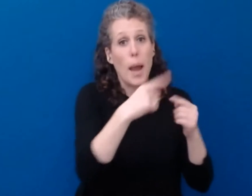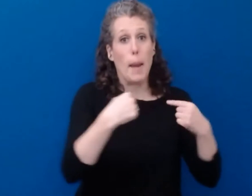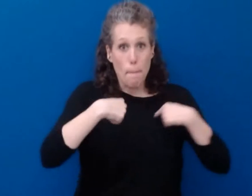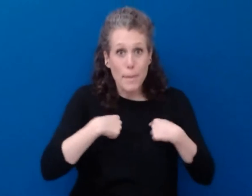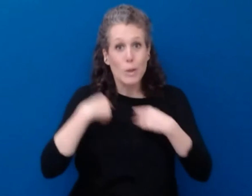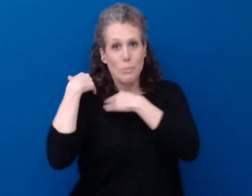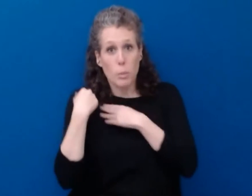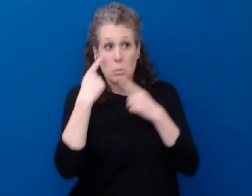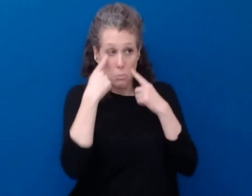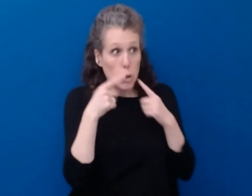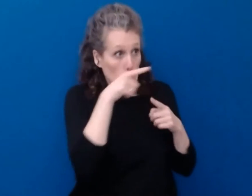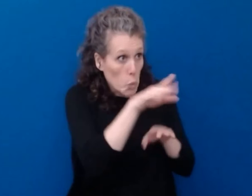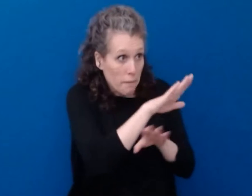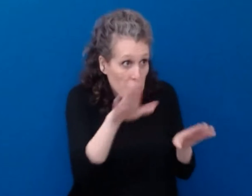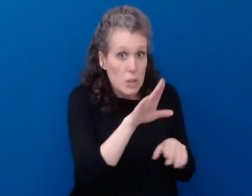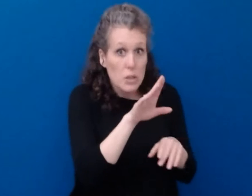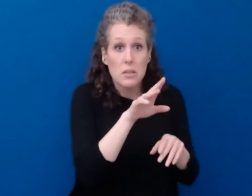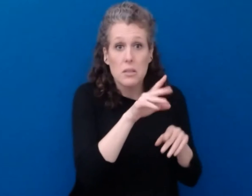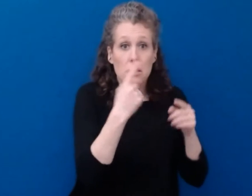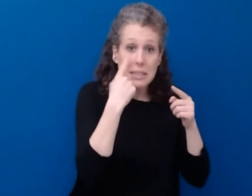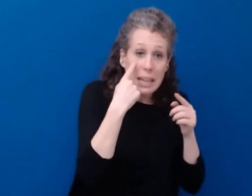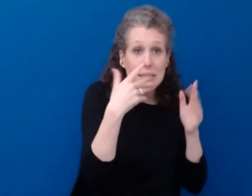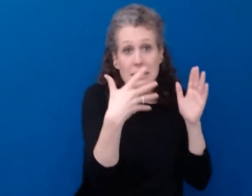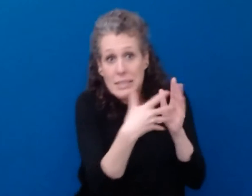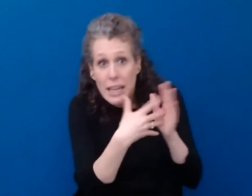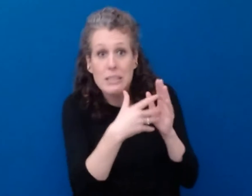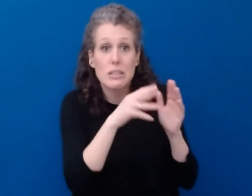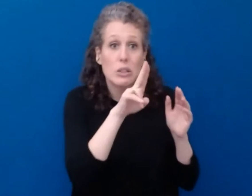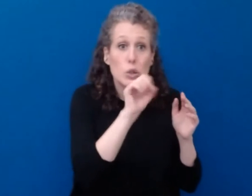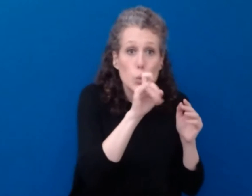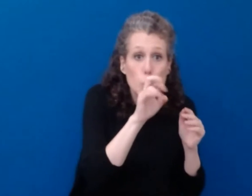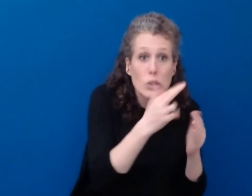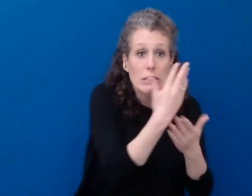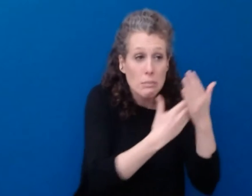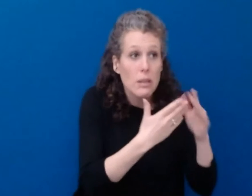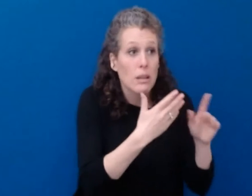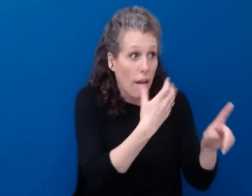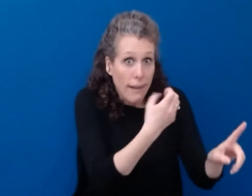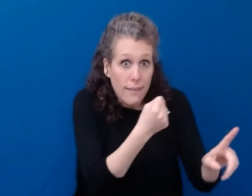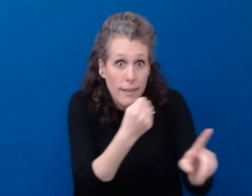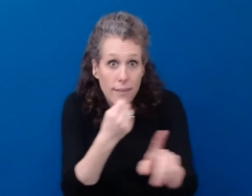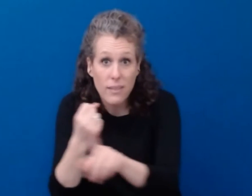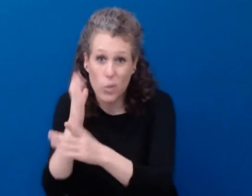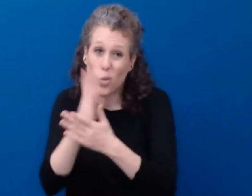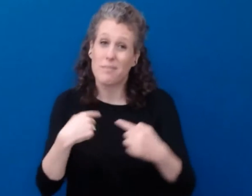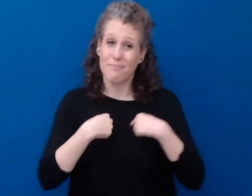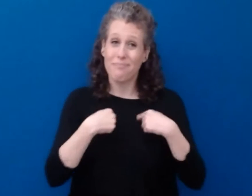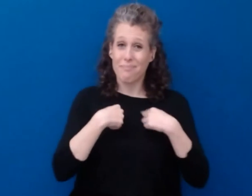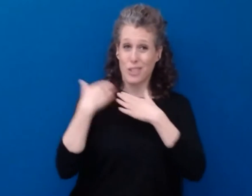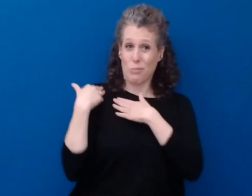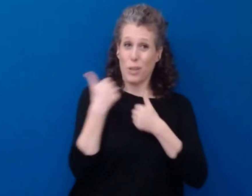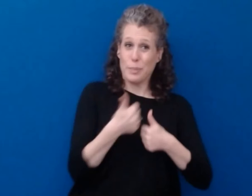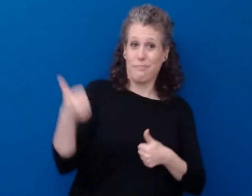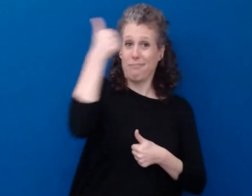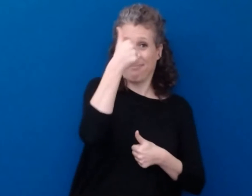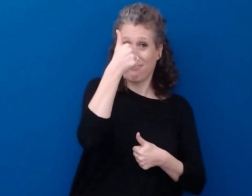don't have the development people myself. But if I put it out to a procurement with a supplier, then I should require that it is